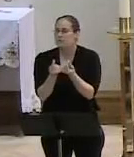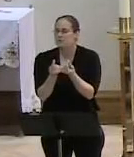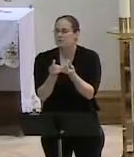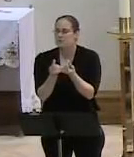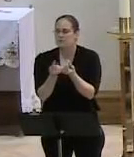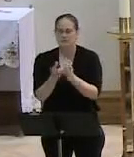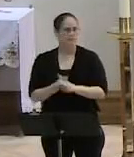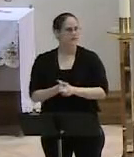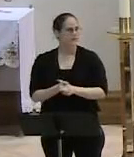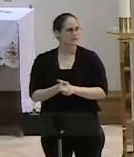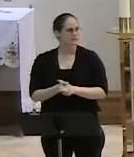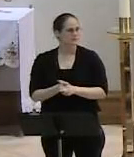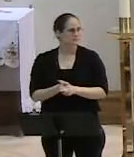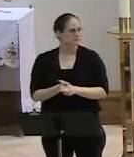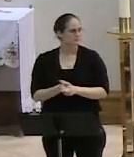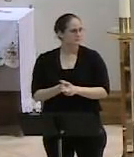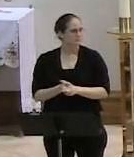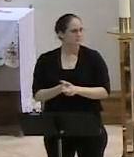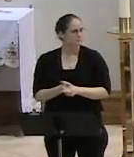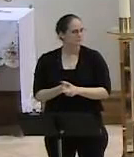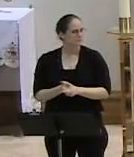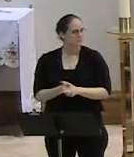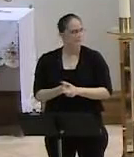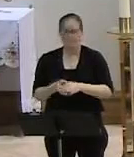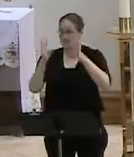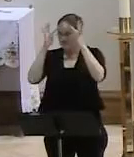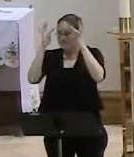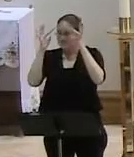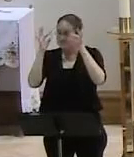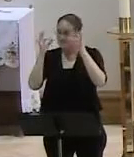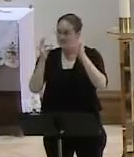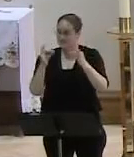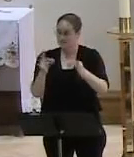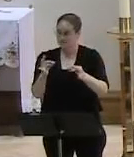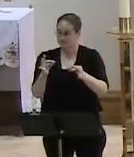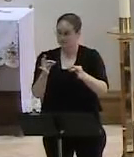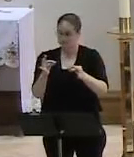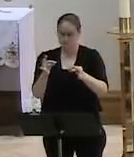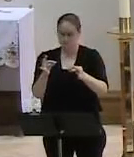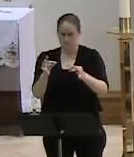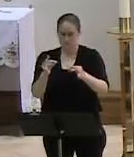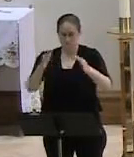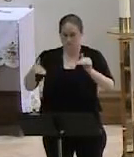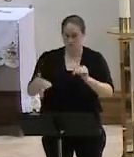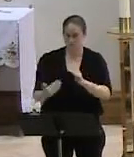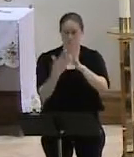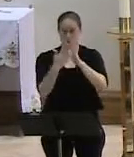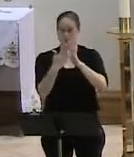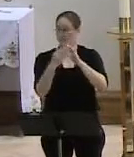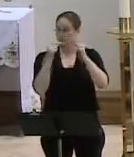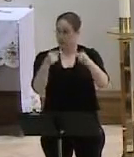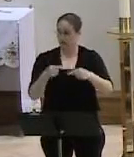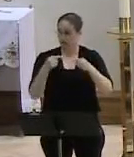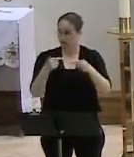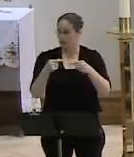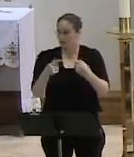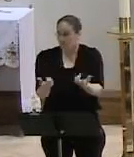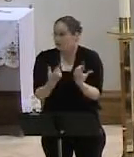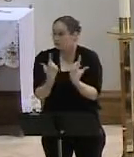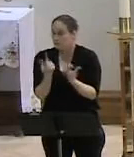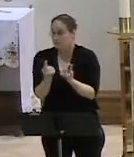sacrifice. It's the moral life. It's the way that you make a decision when you are up against something. How is